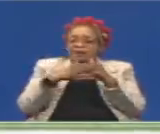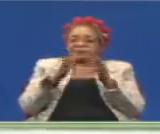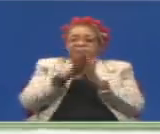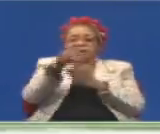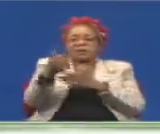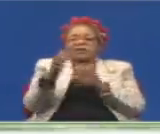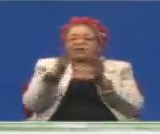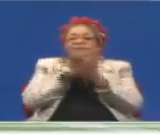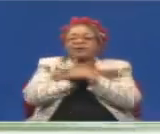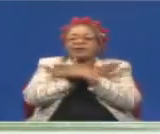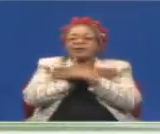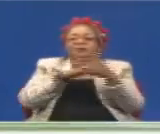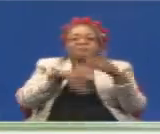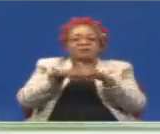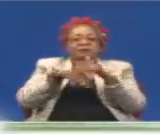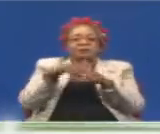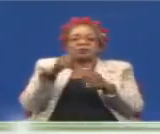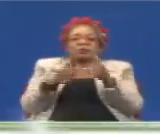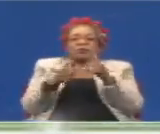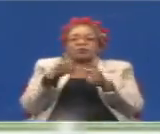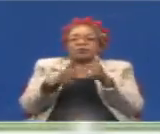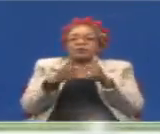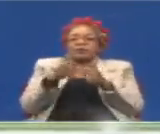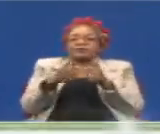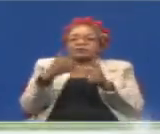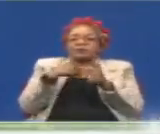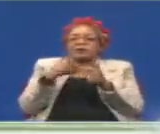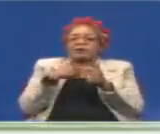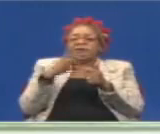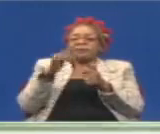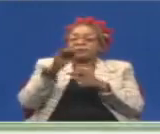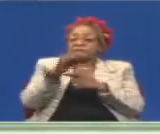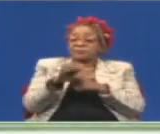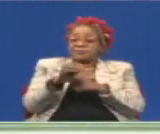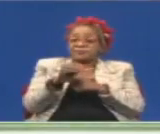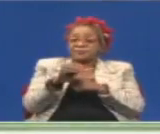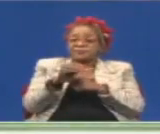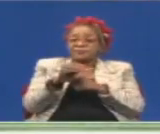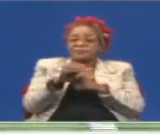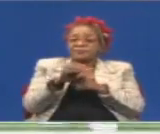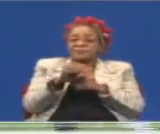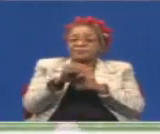friendly match in Tehran, which Iran triumphed by a solitary goal.